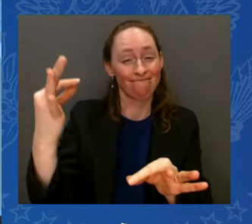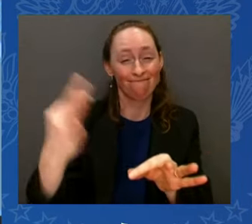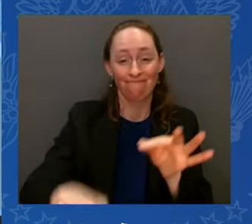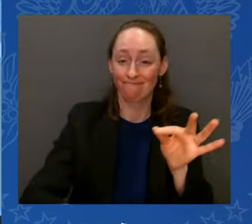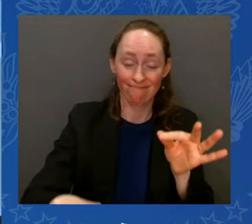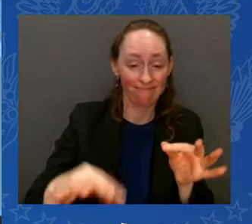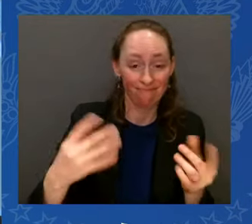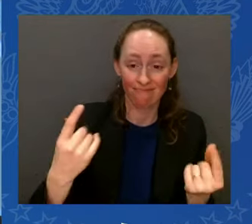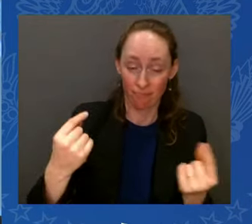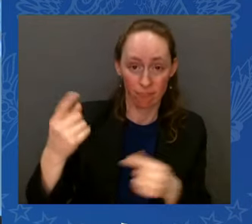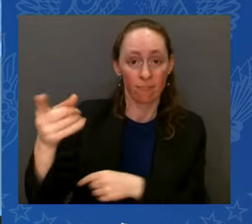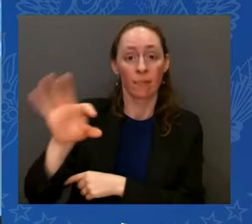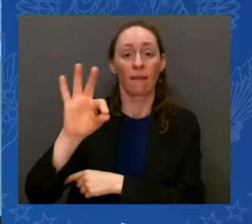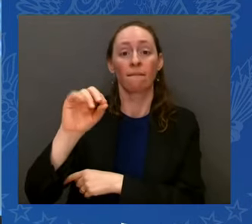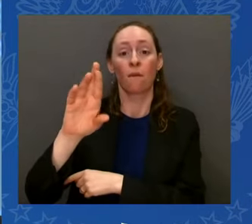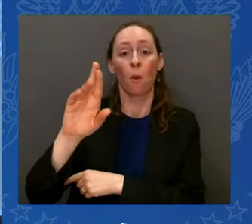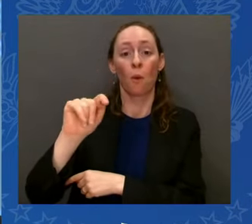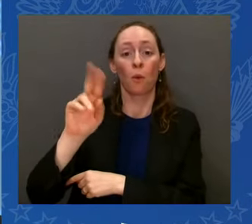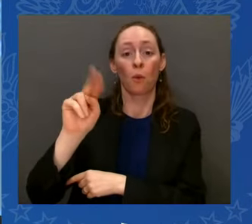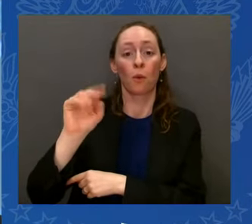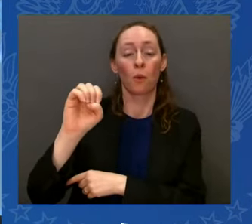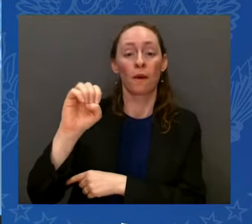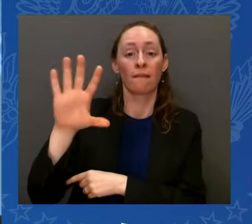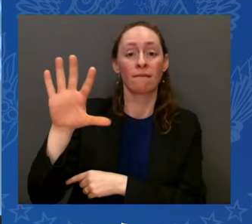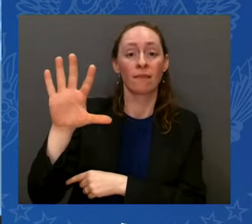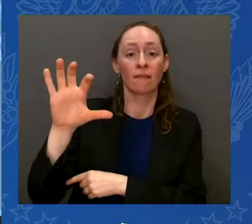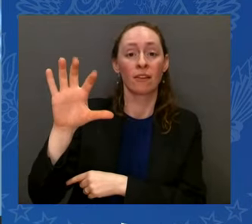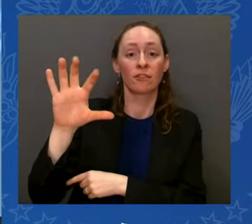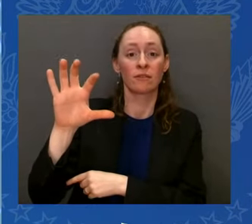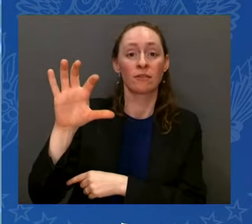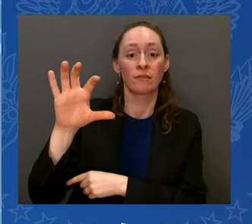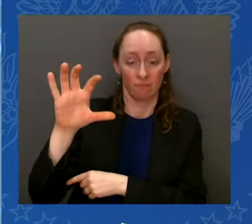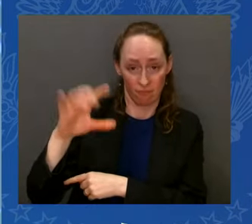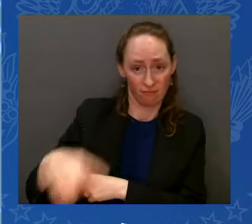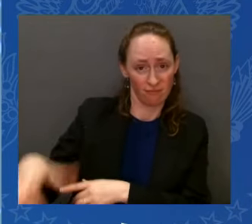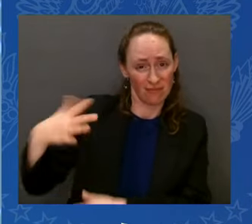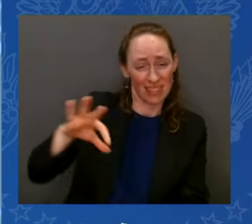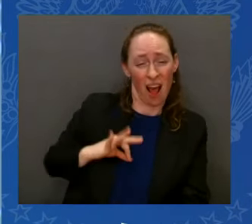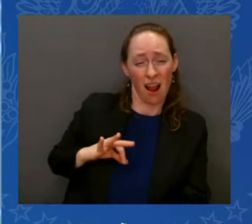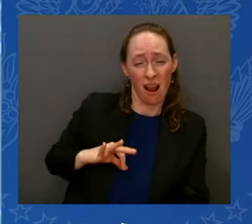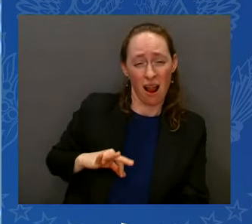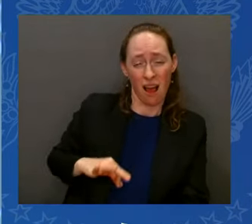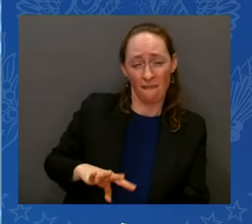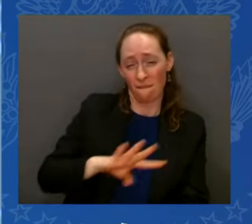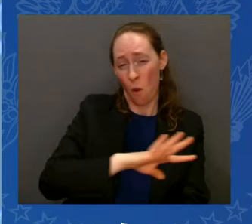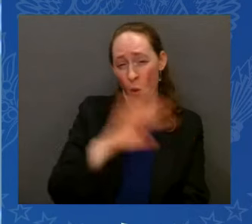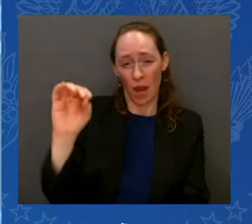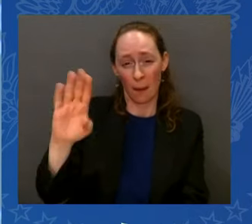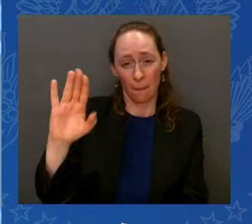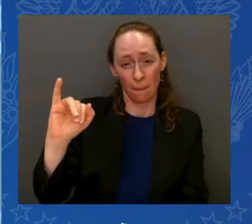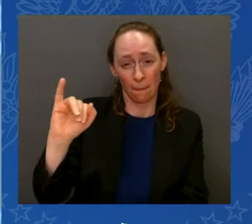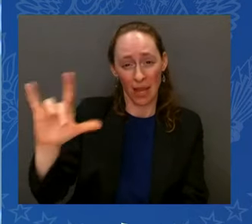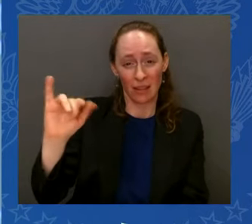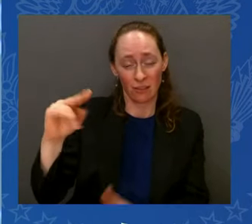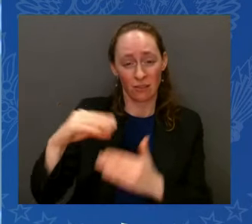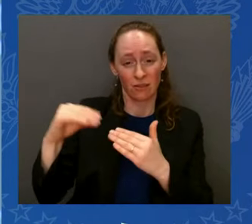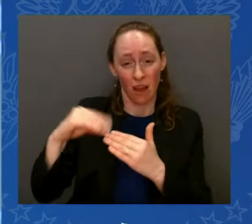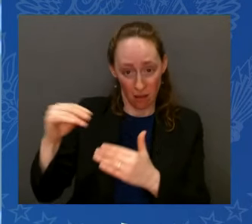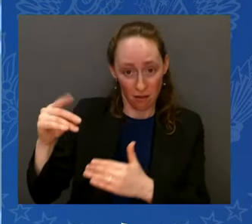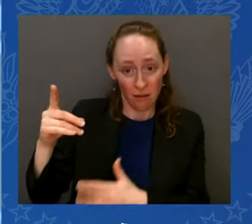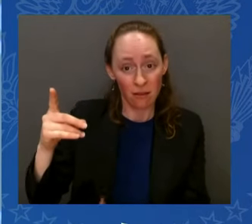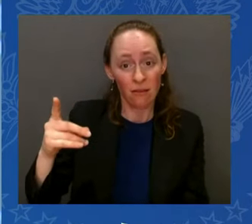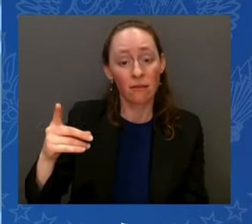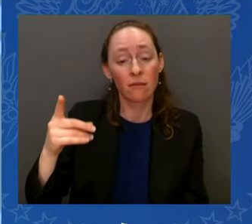$40 billion in 2020 had to pay at least a 15% tax. That's less than a nurse